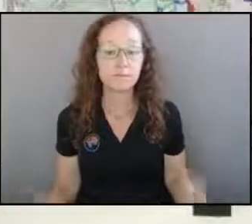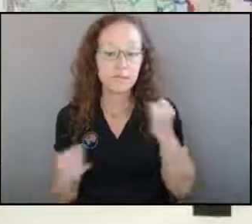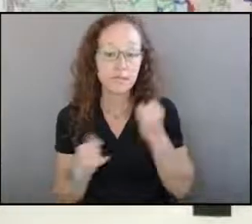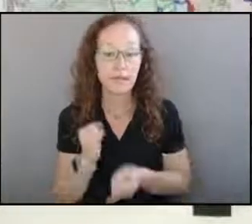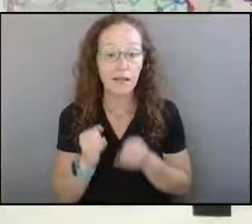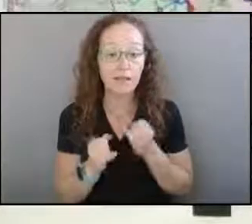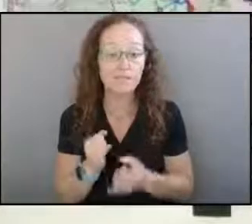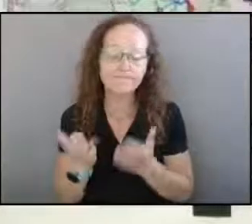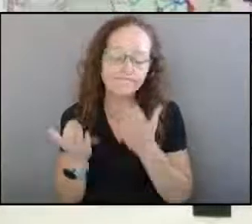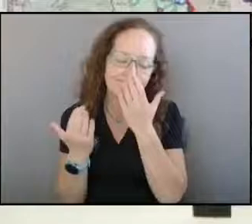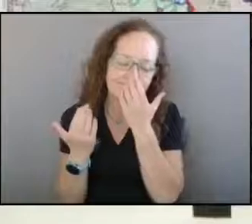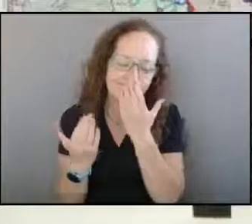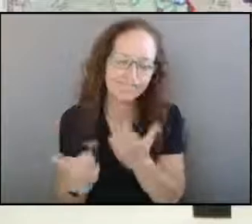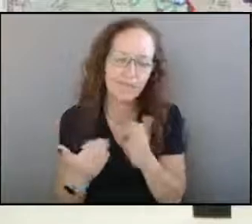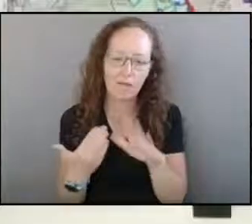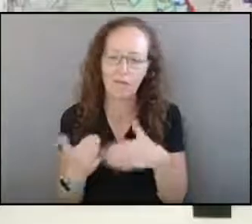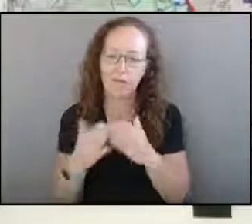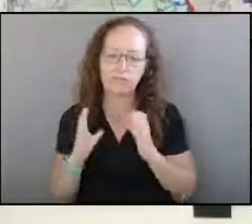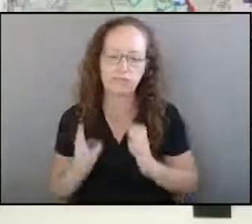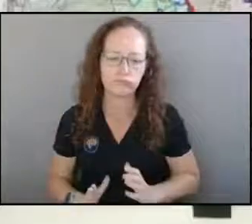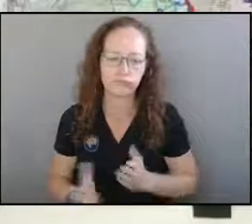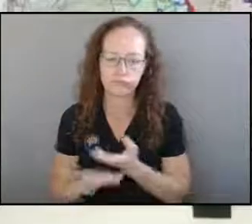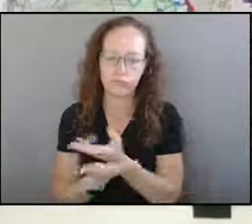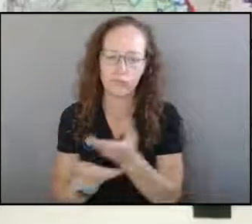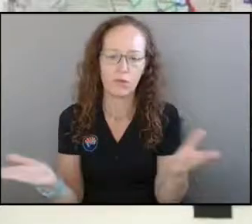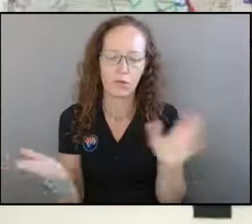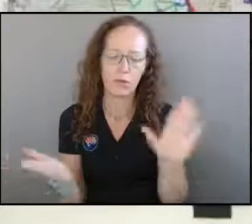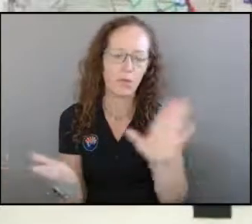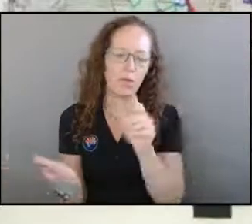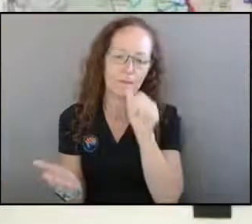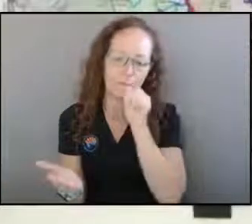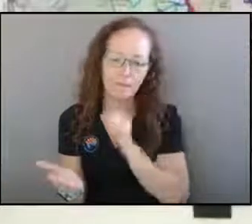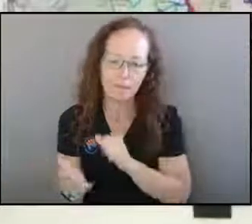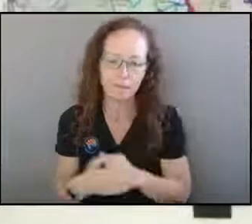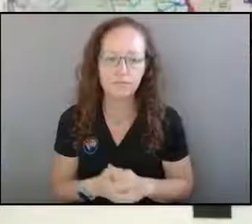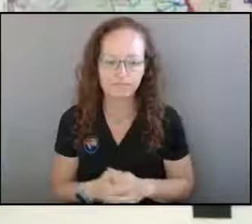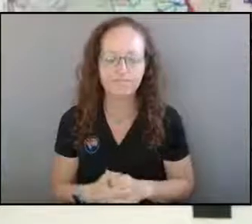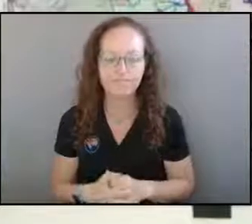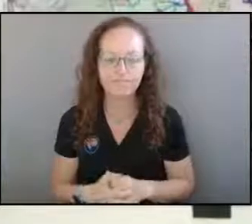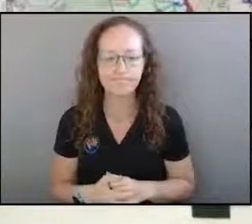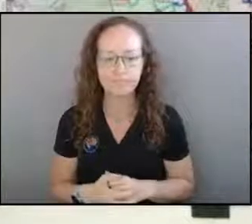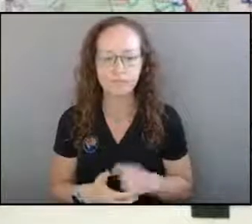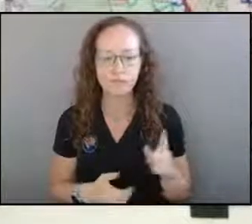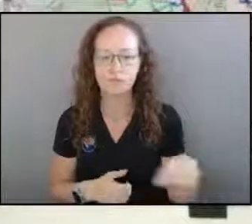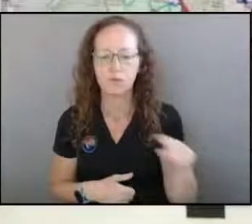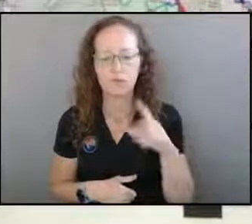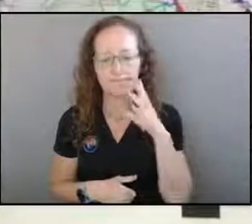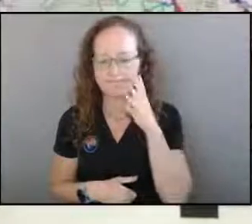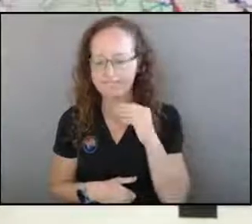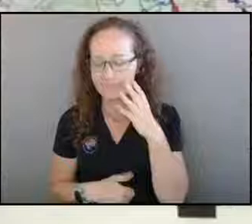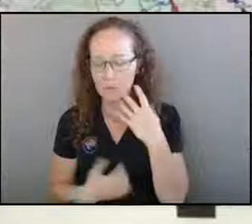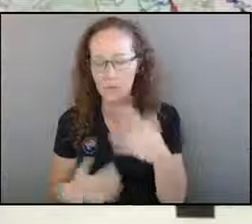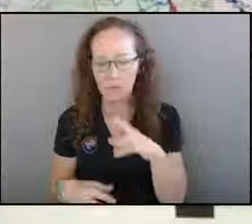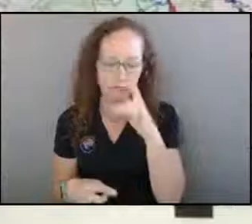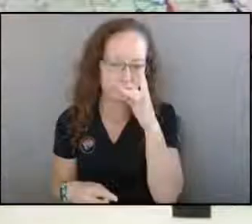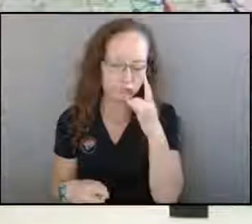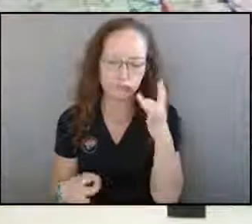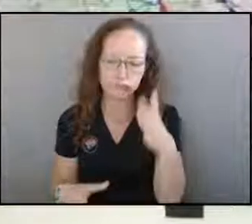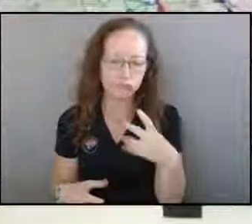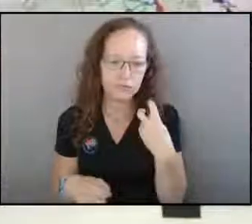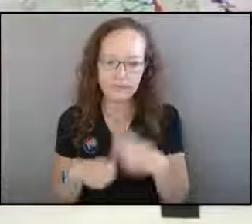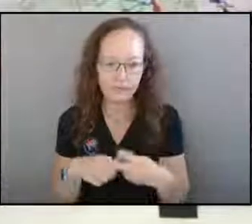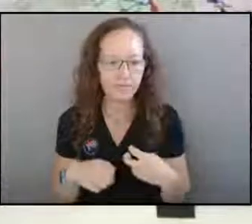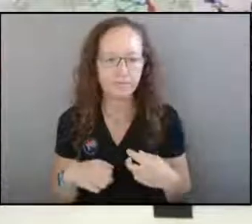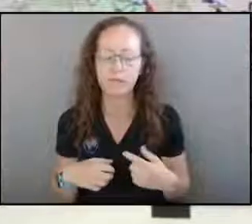thank all the consumers for their patience. I think we all have gone through a tough time, and we're going to work through it like it's